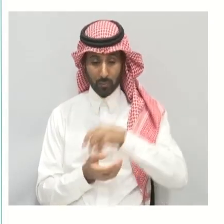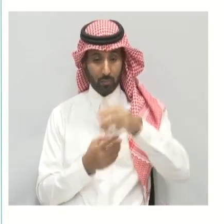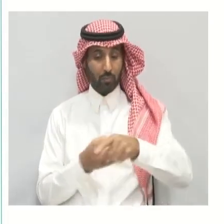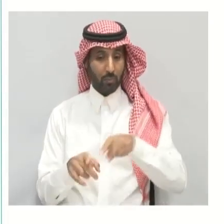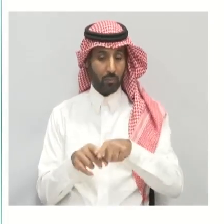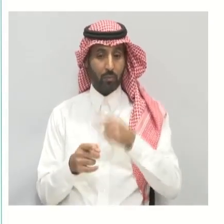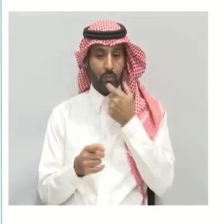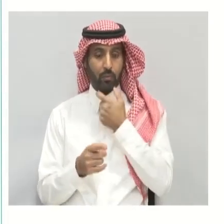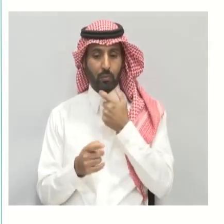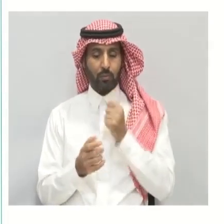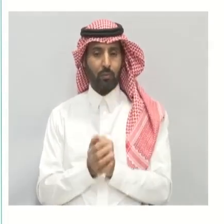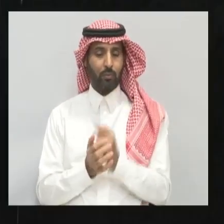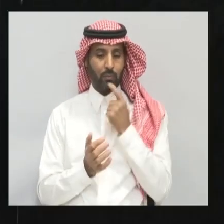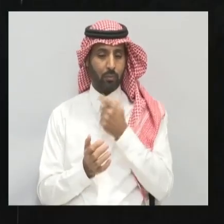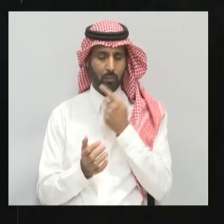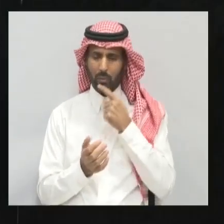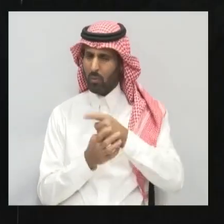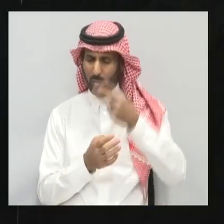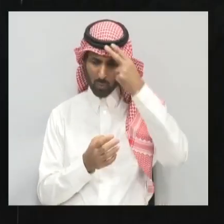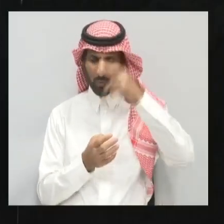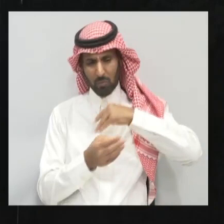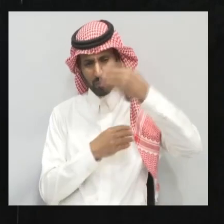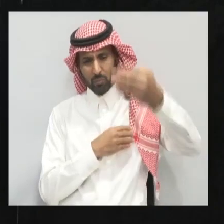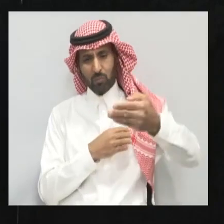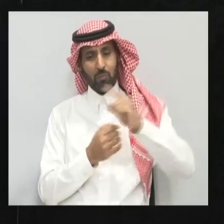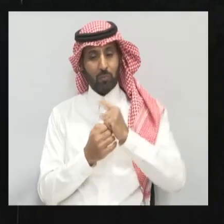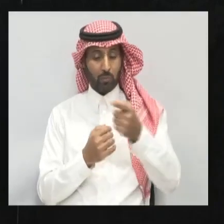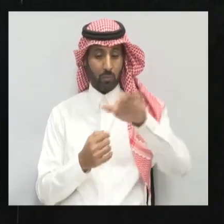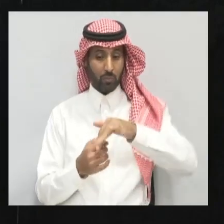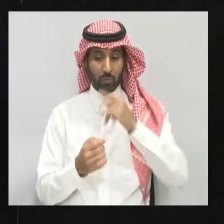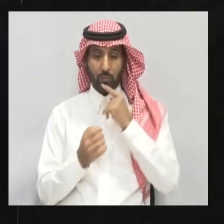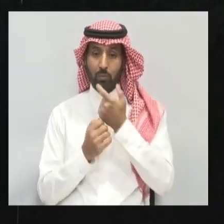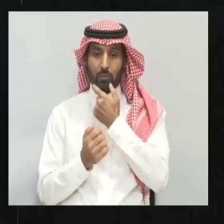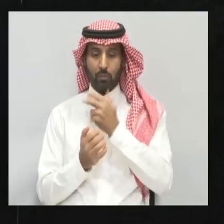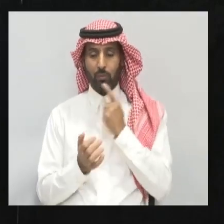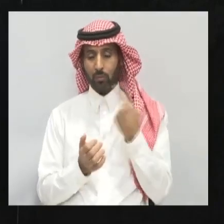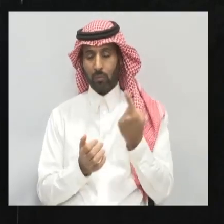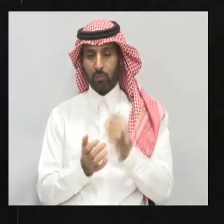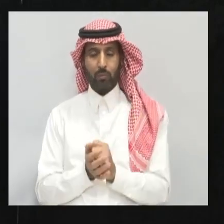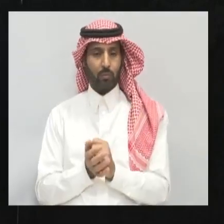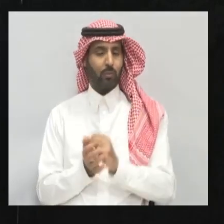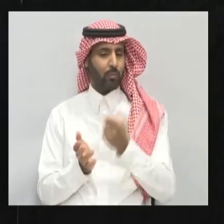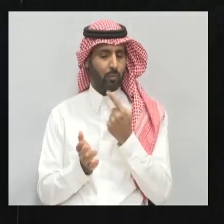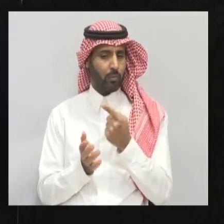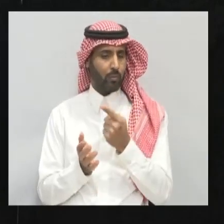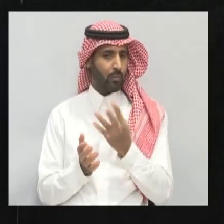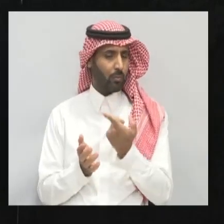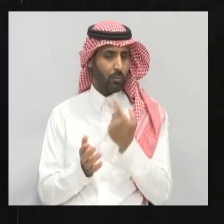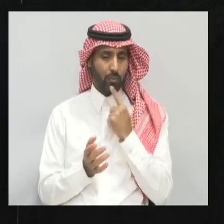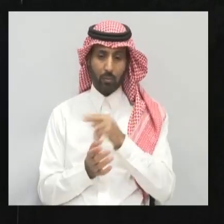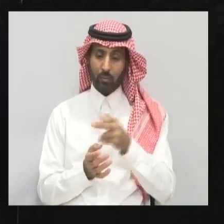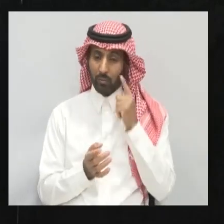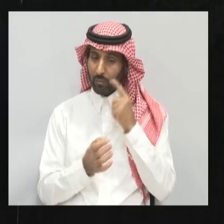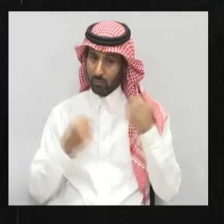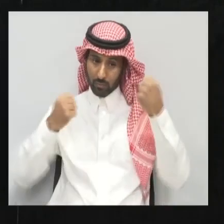of Riyadh or maybe outside of the kingdom and who wants to visit Riyadh for the first time. So what kind